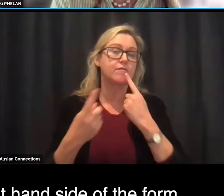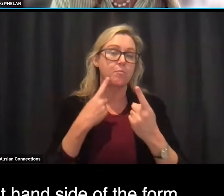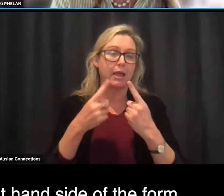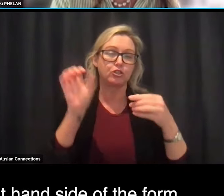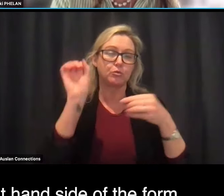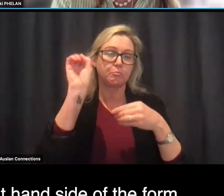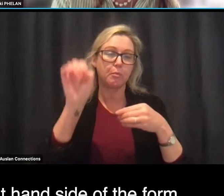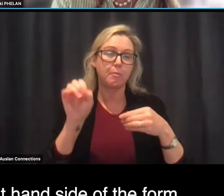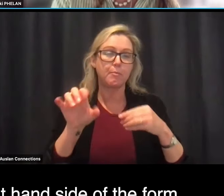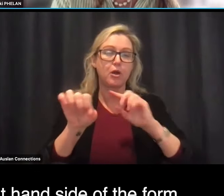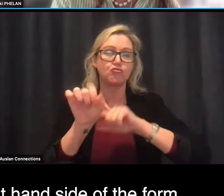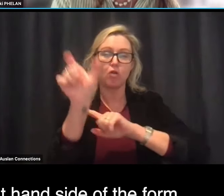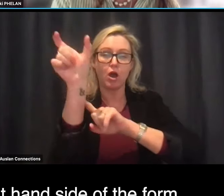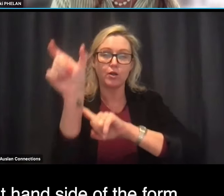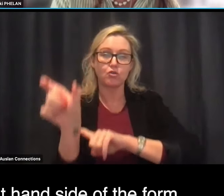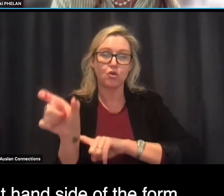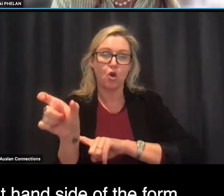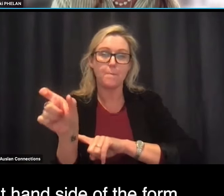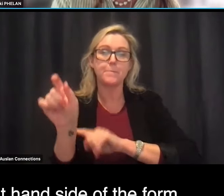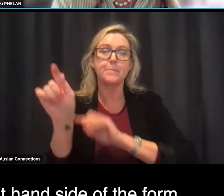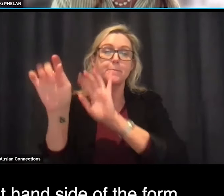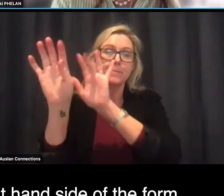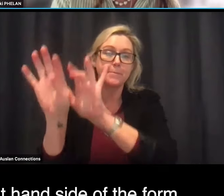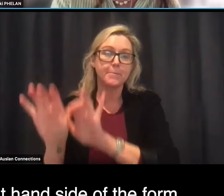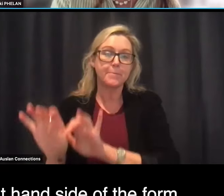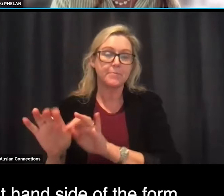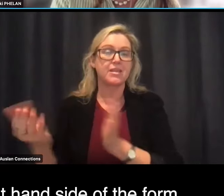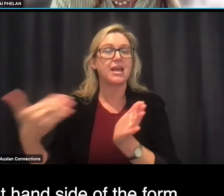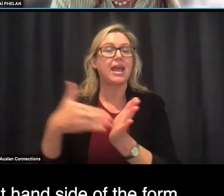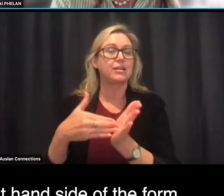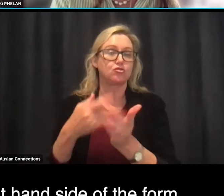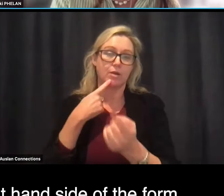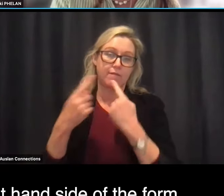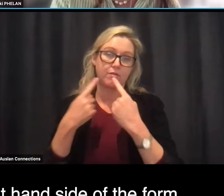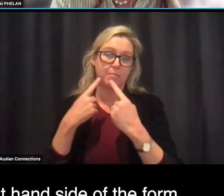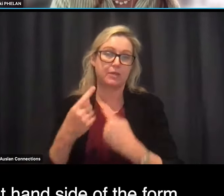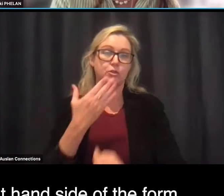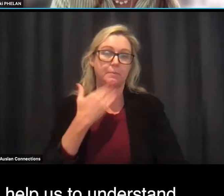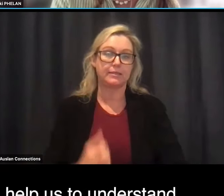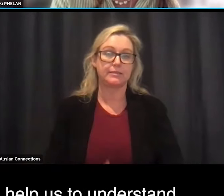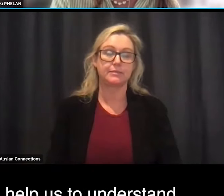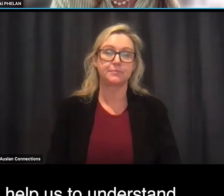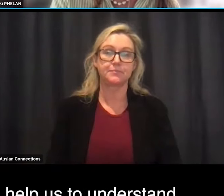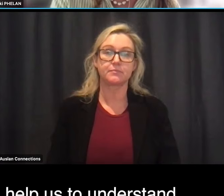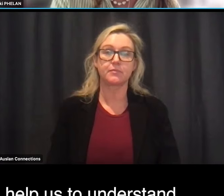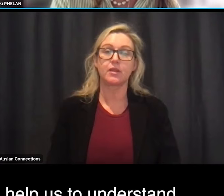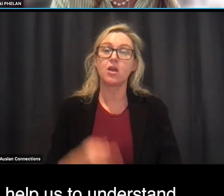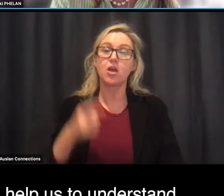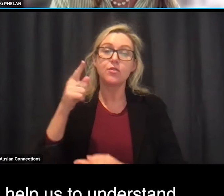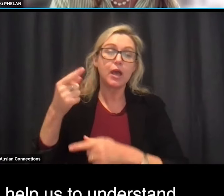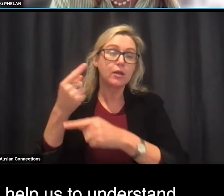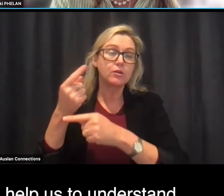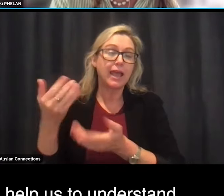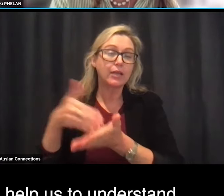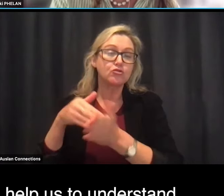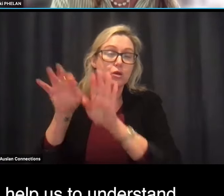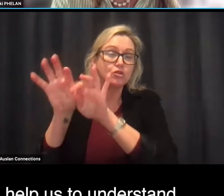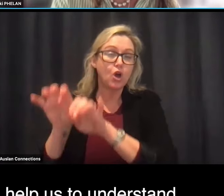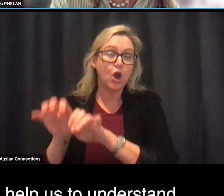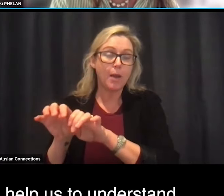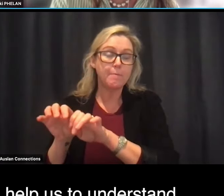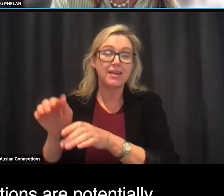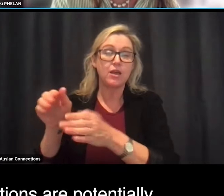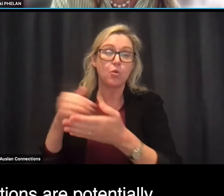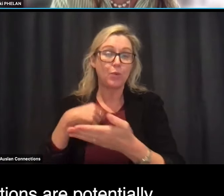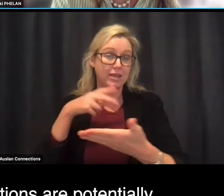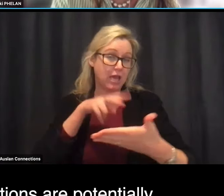in the column, the response column on the right-hand side of the form. These additional comments, again, help us to